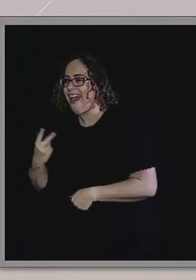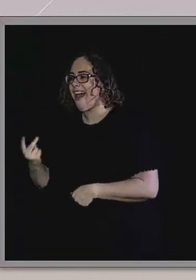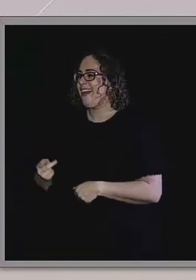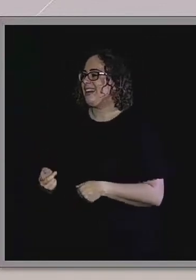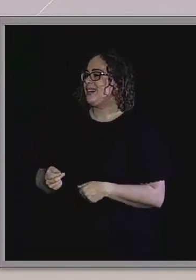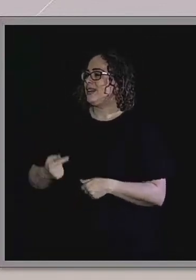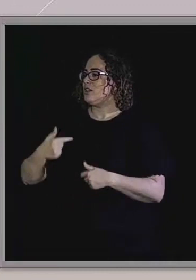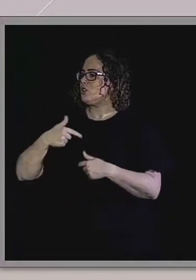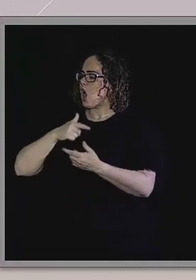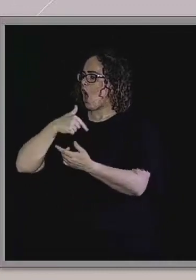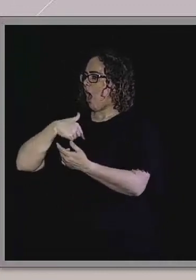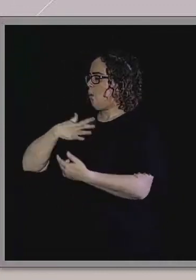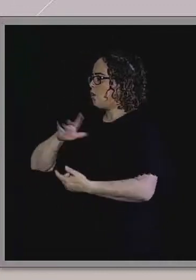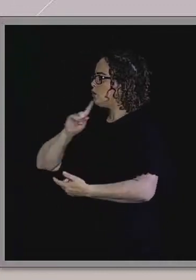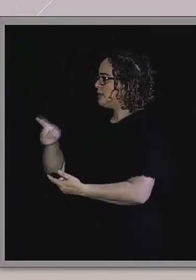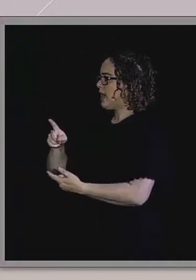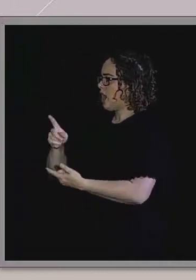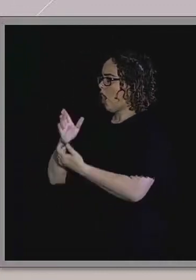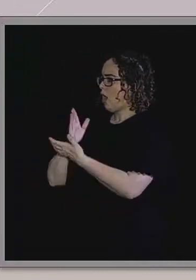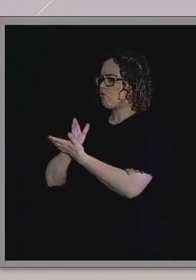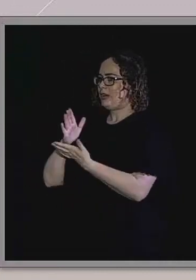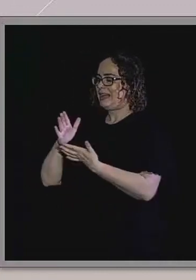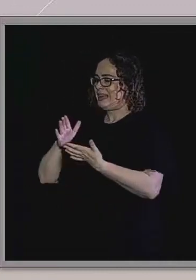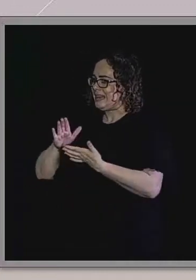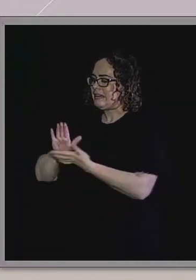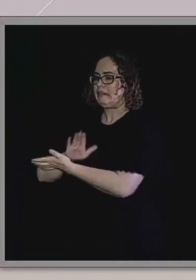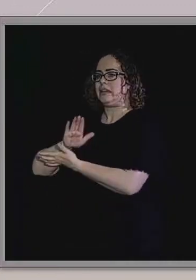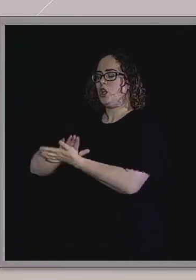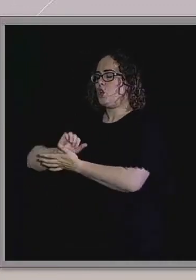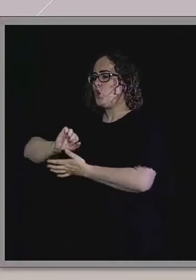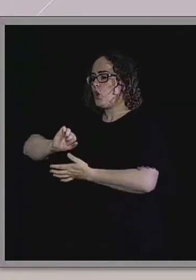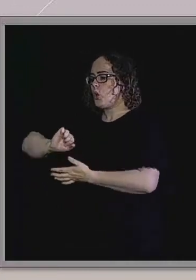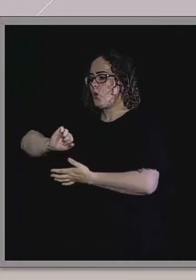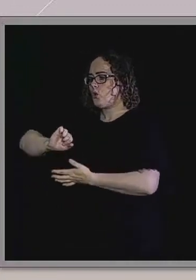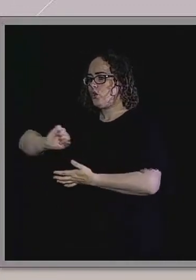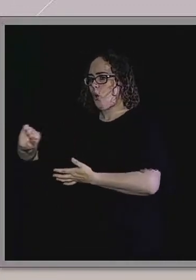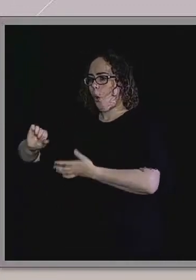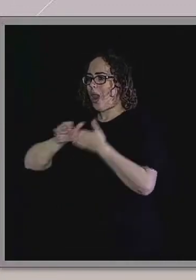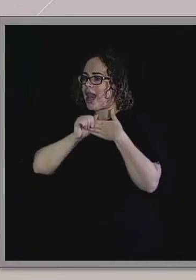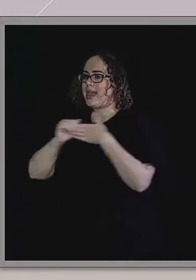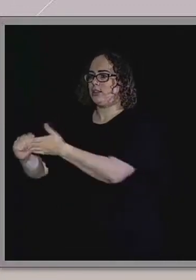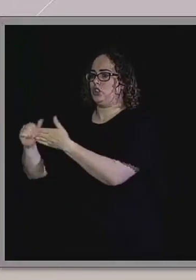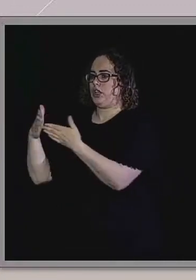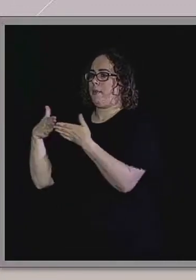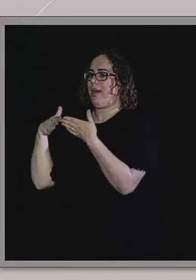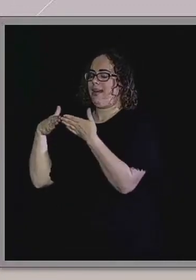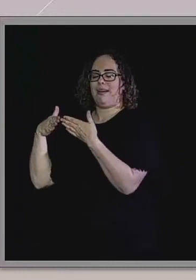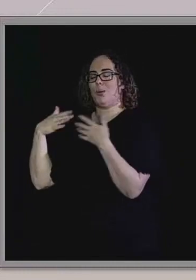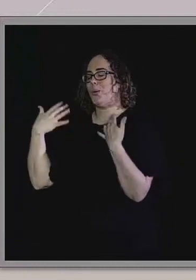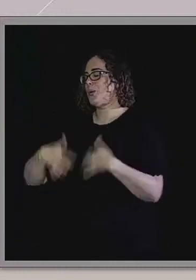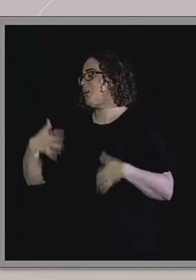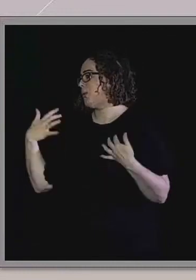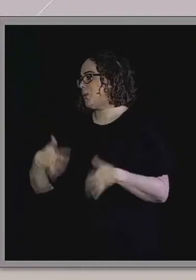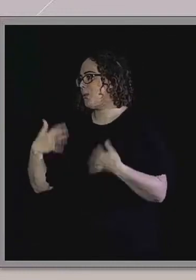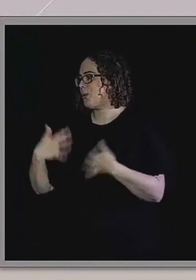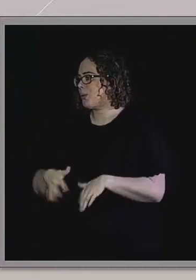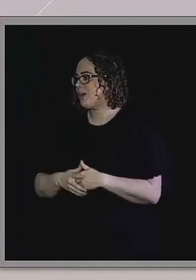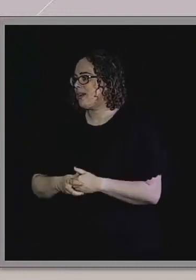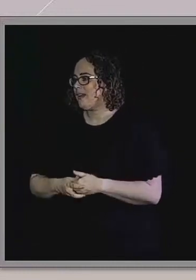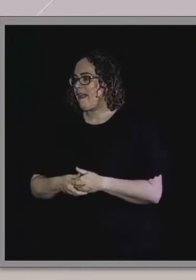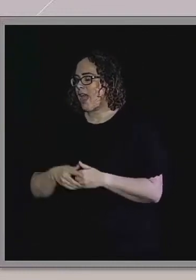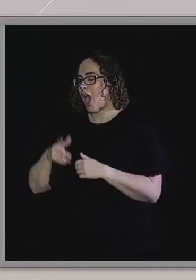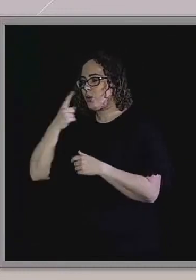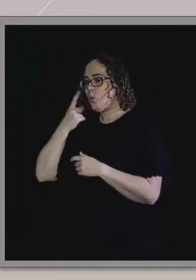I'm really glad that you fixed it all up, Michael, and your leadership back in the day when I was up there working with you. I could see you and Lorraine had the vision already